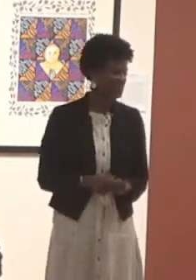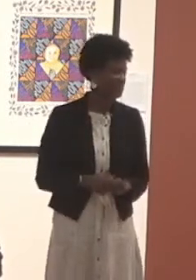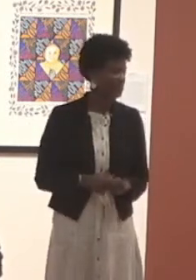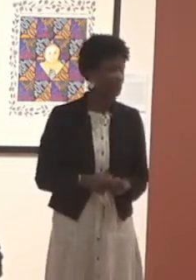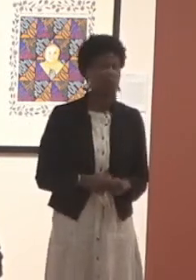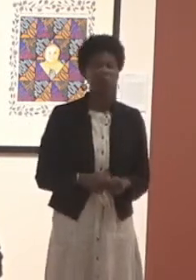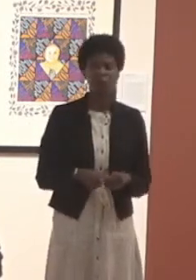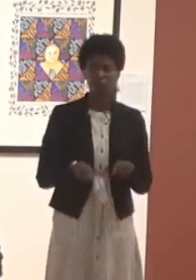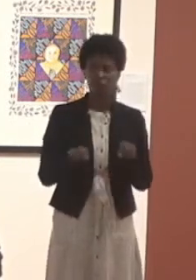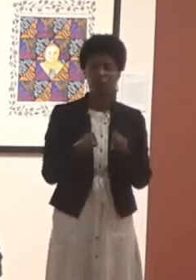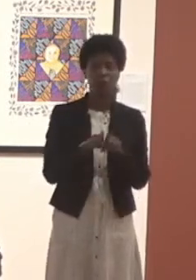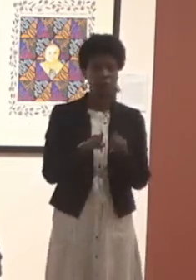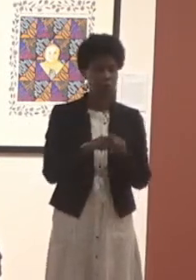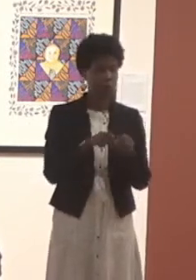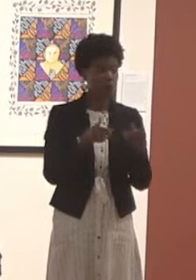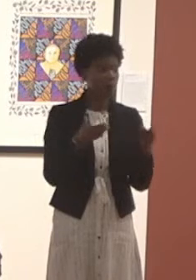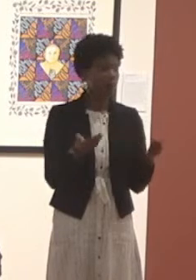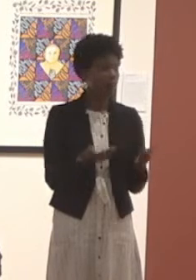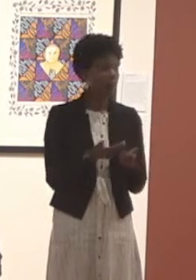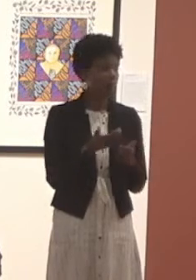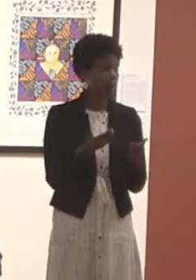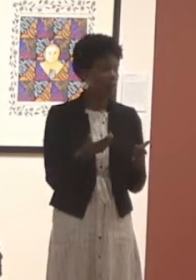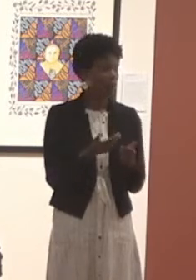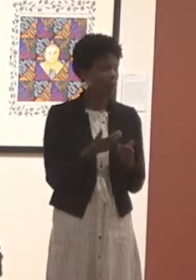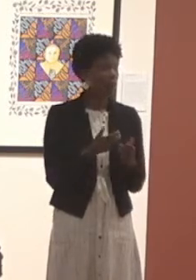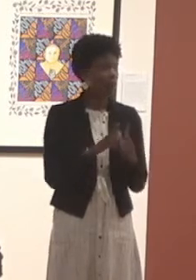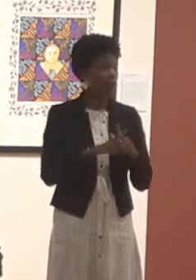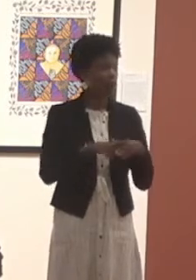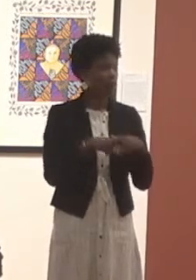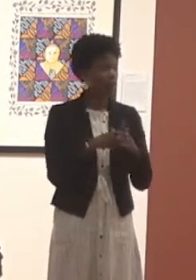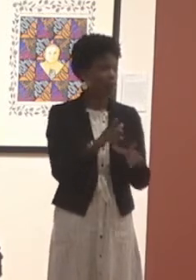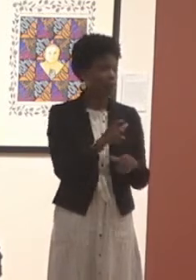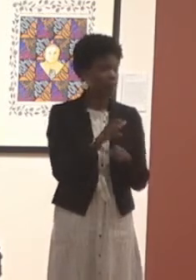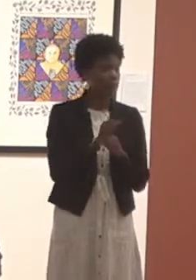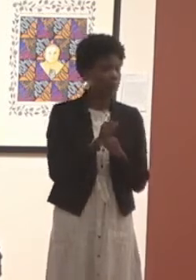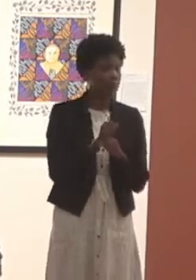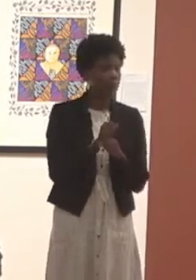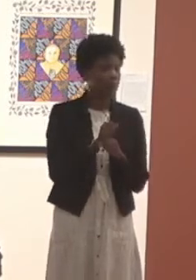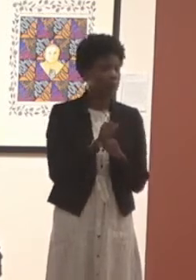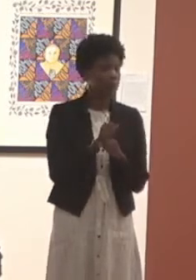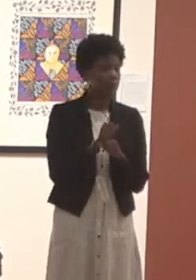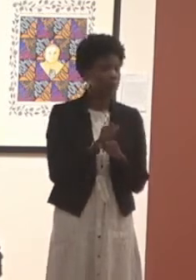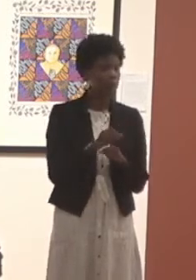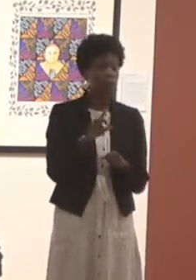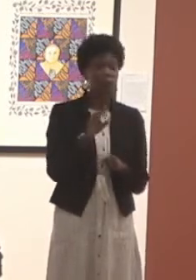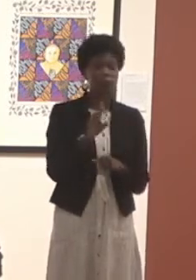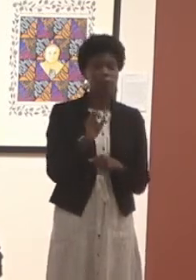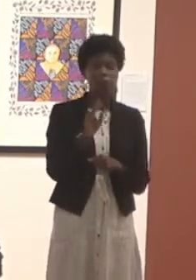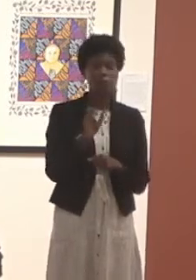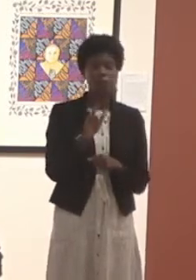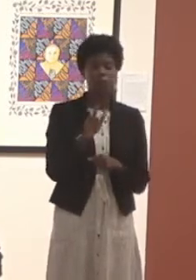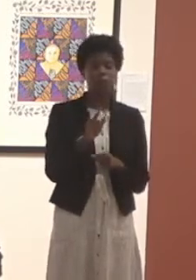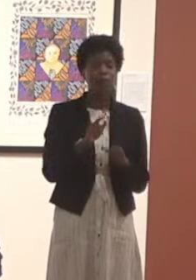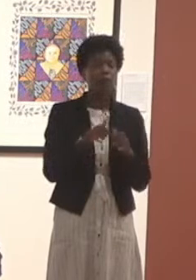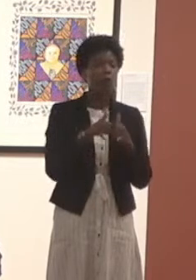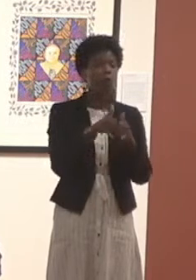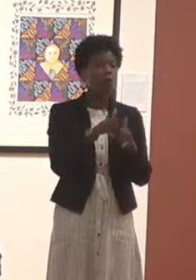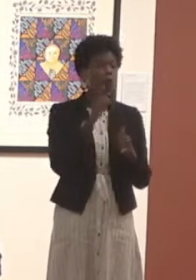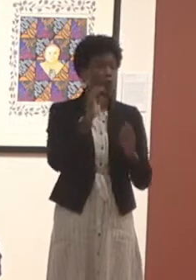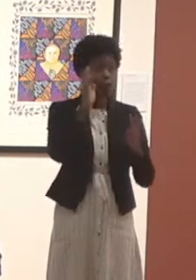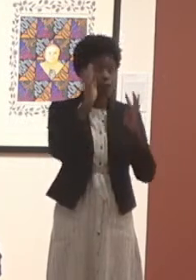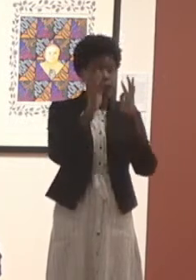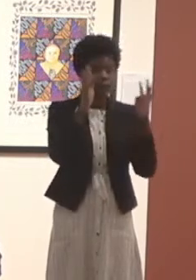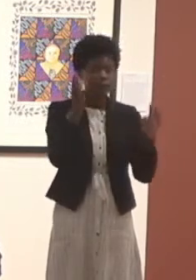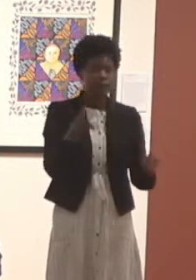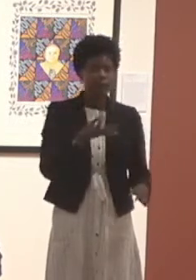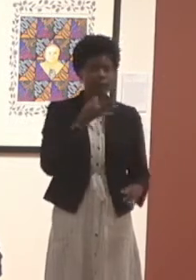Also, we have with us the inaugural recipient of the David C. and David G. Driskell Award for Creative Excellence, just established